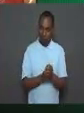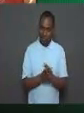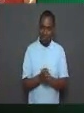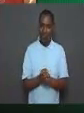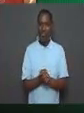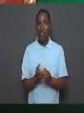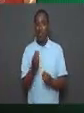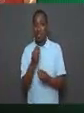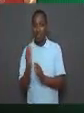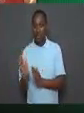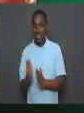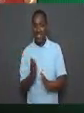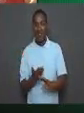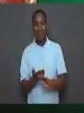food.